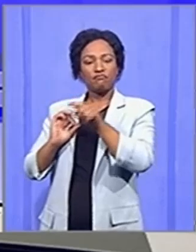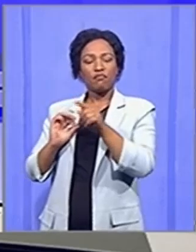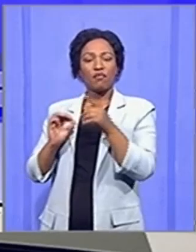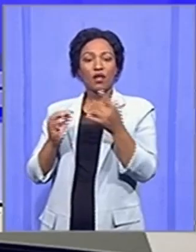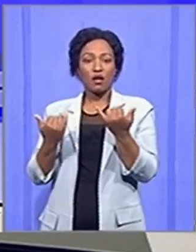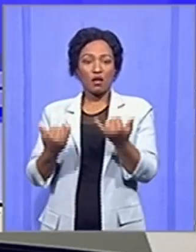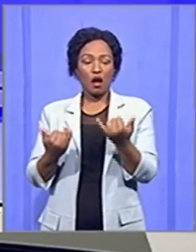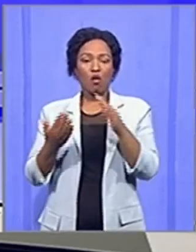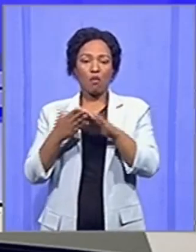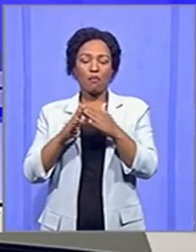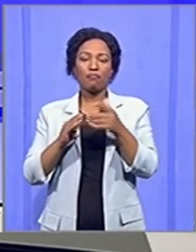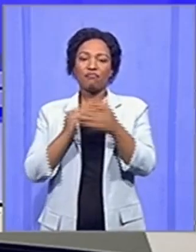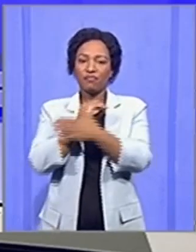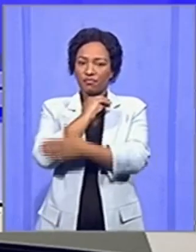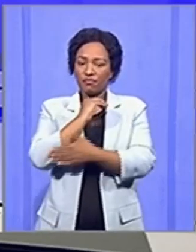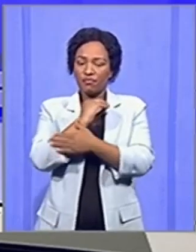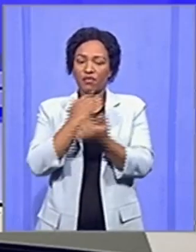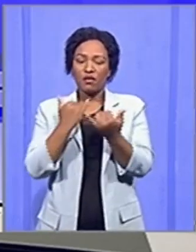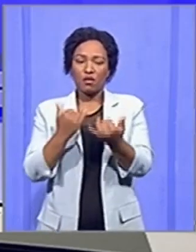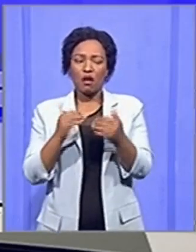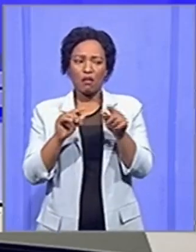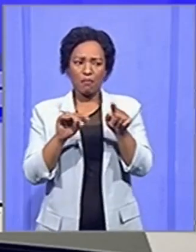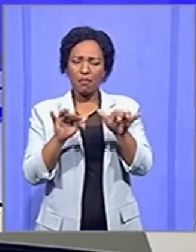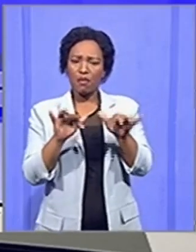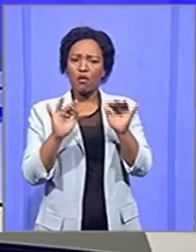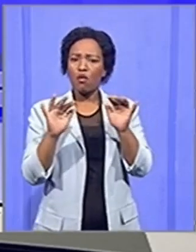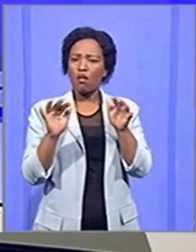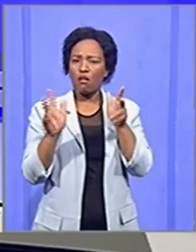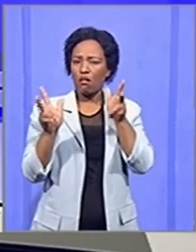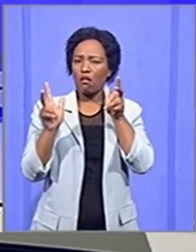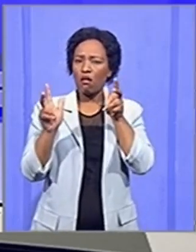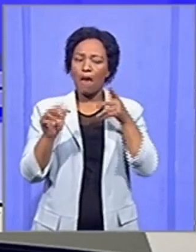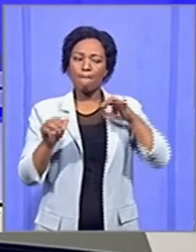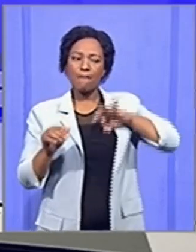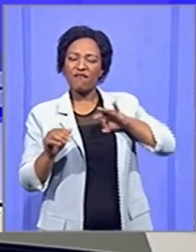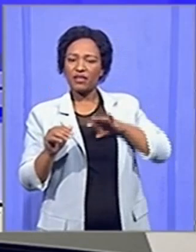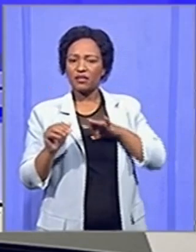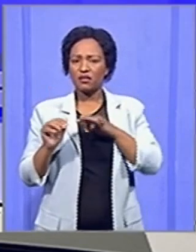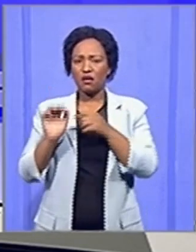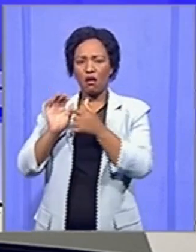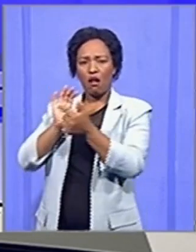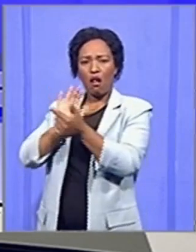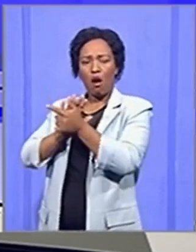ba naga ba tlile go tswela mosola jang ke molao o mošwa o wa NHI?